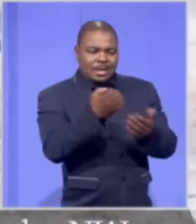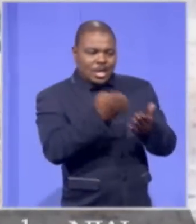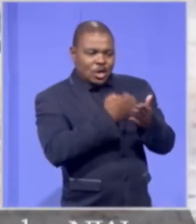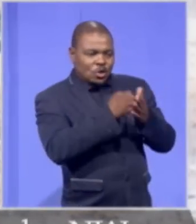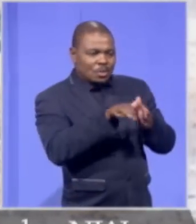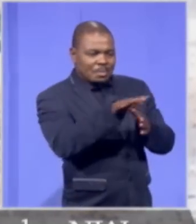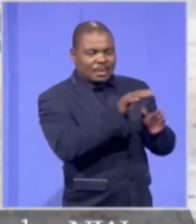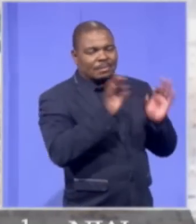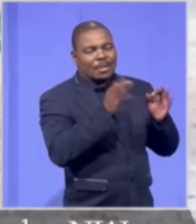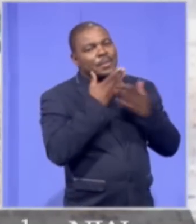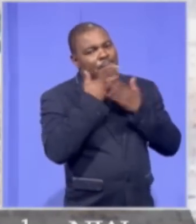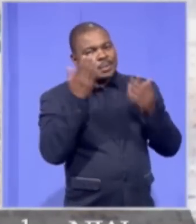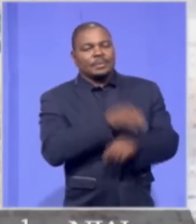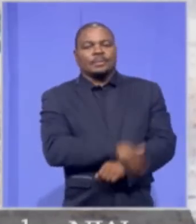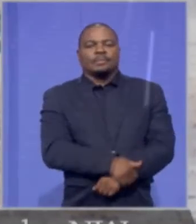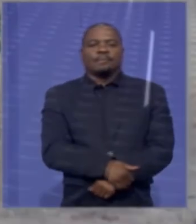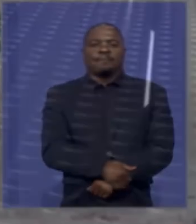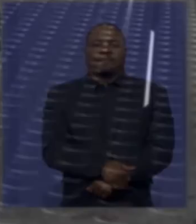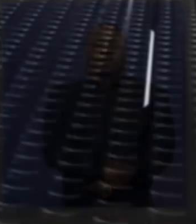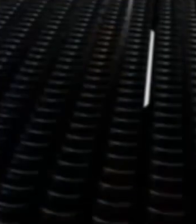ya profense.